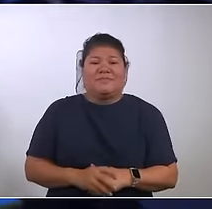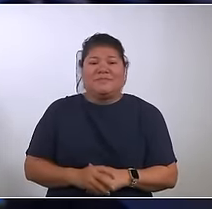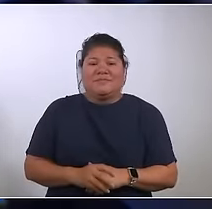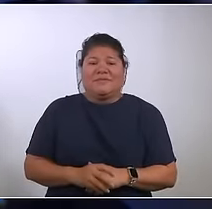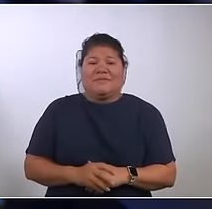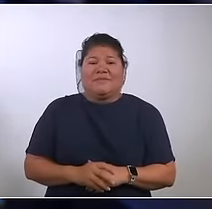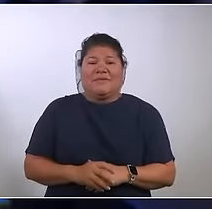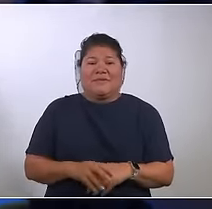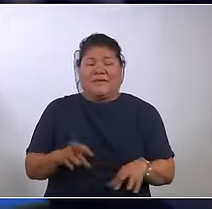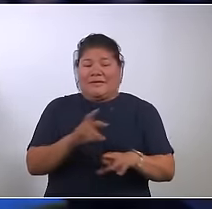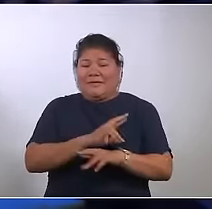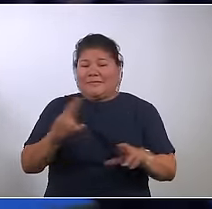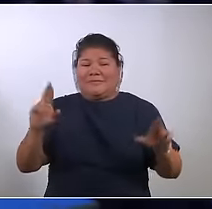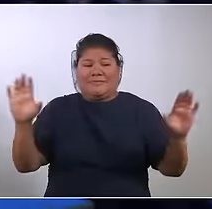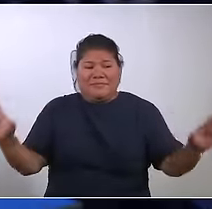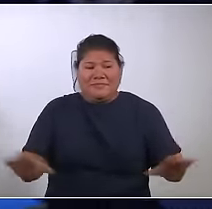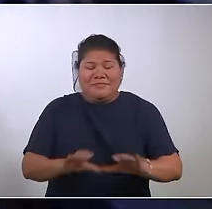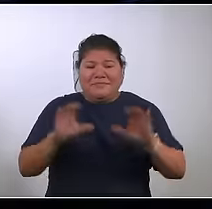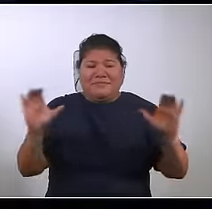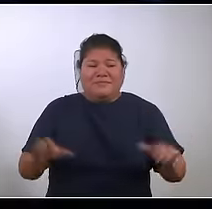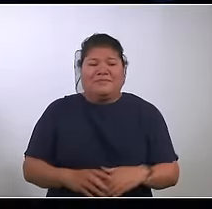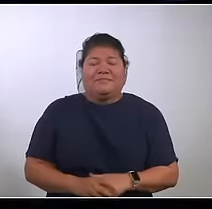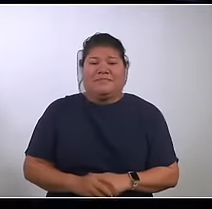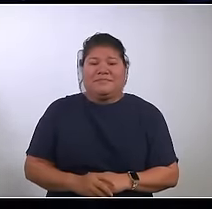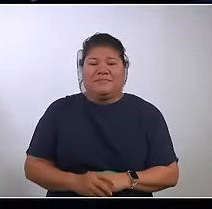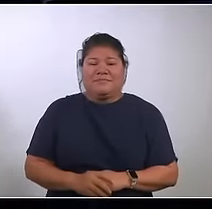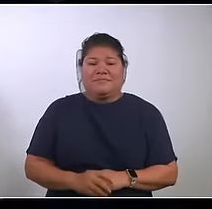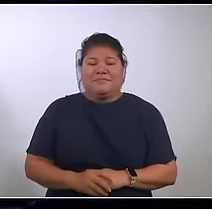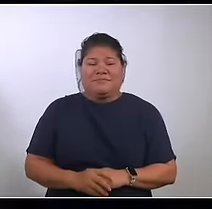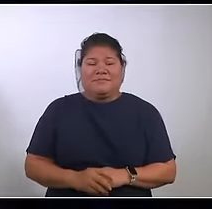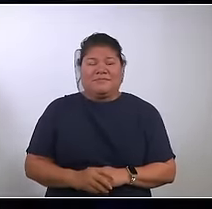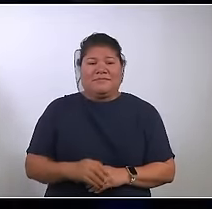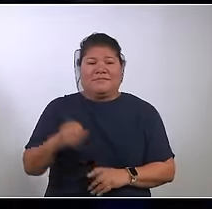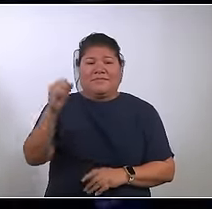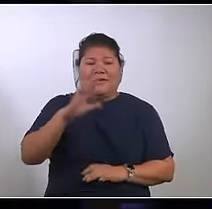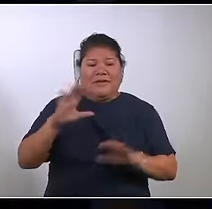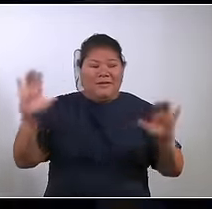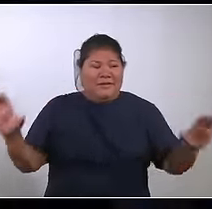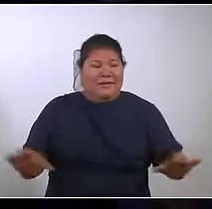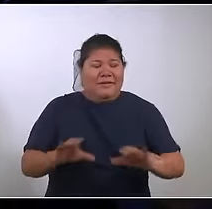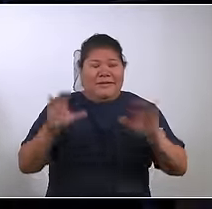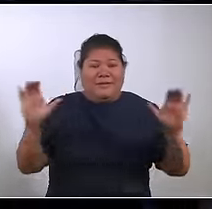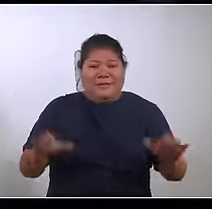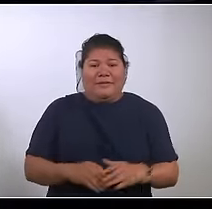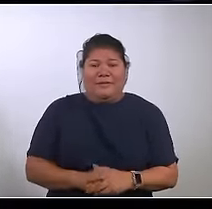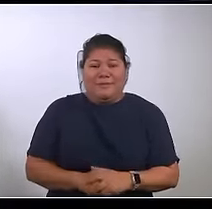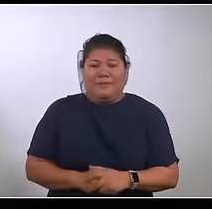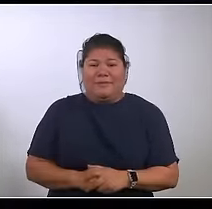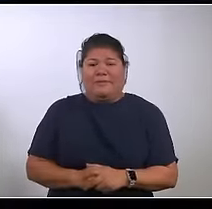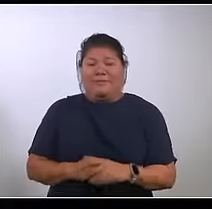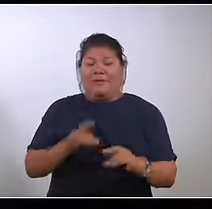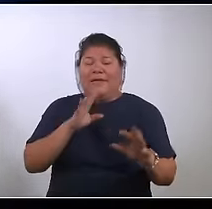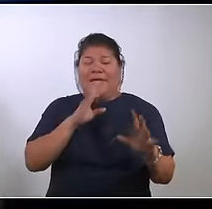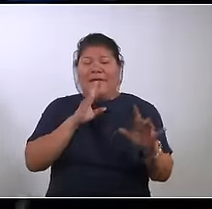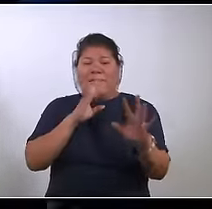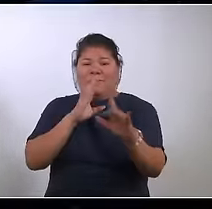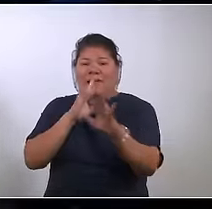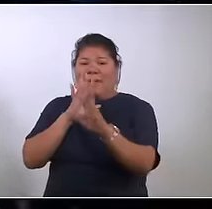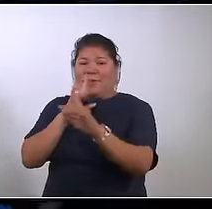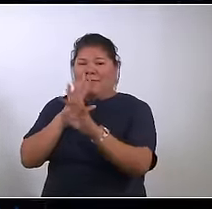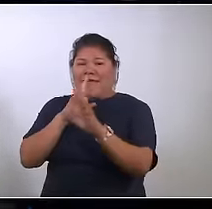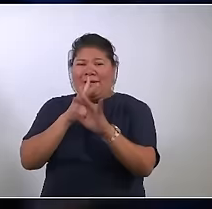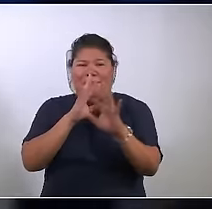hacerlo. God is about to do it. Dios está por hacerlo. God is about to do it. Dios está por hacerlo. Darabayo